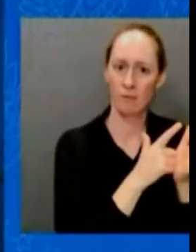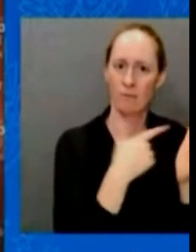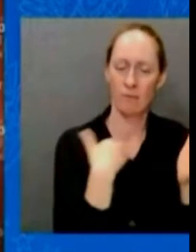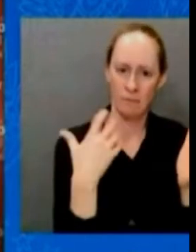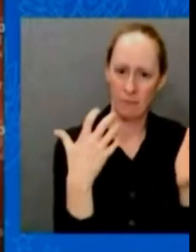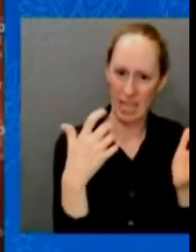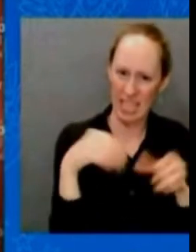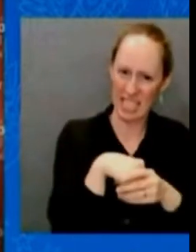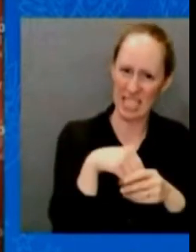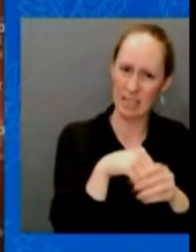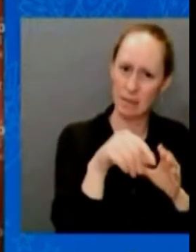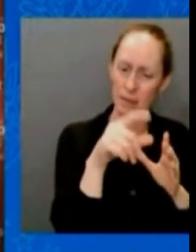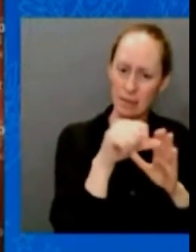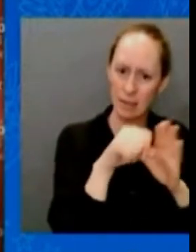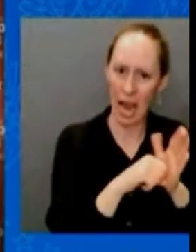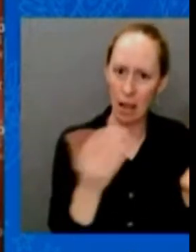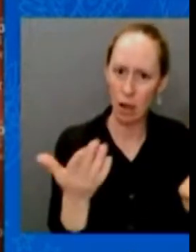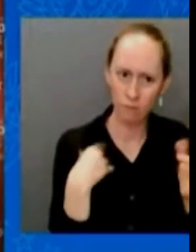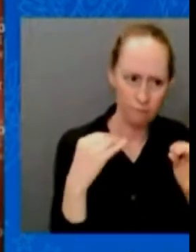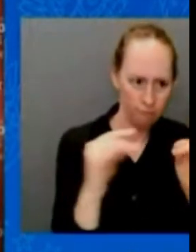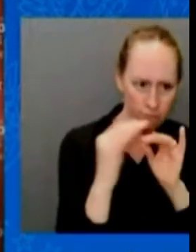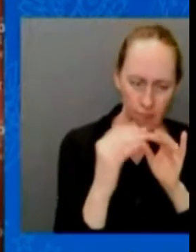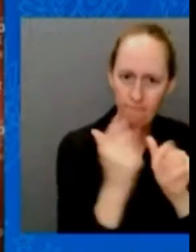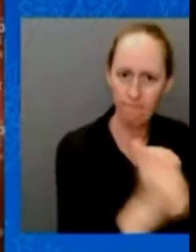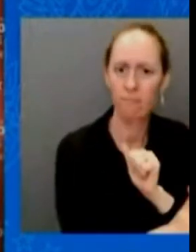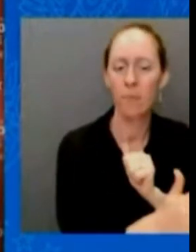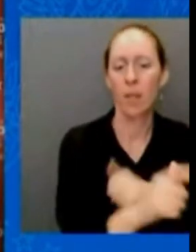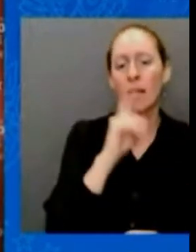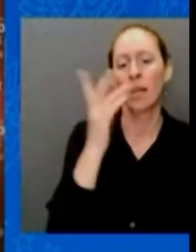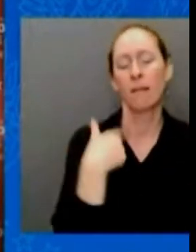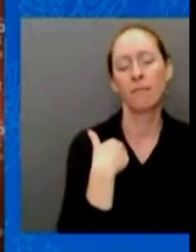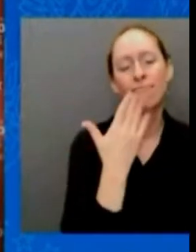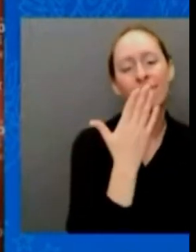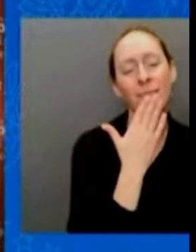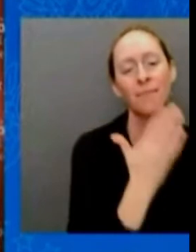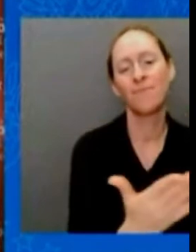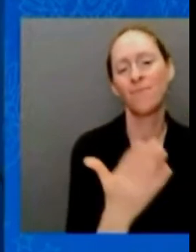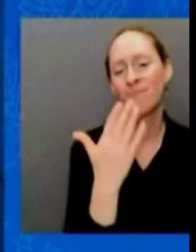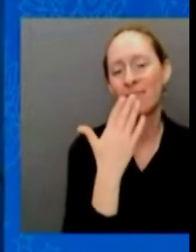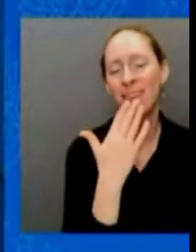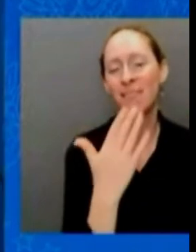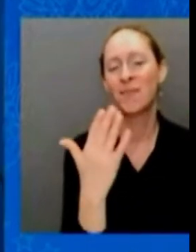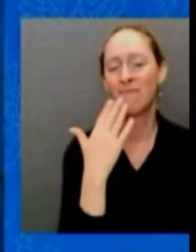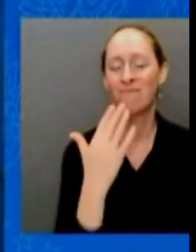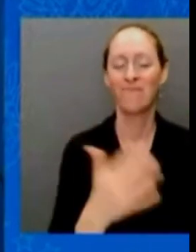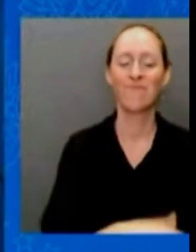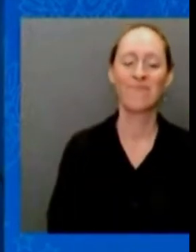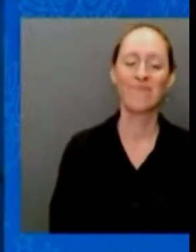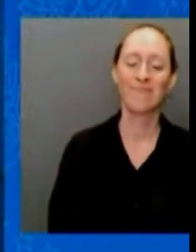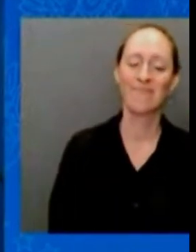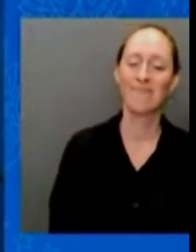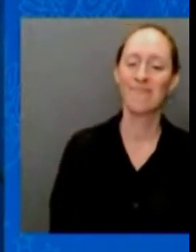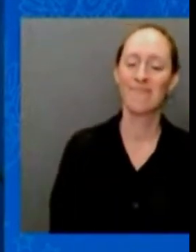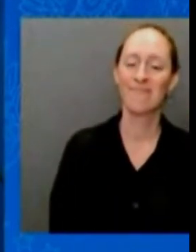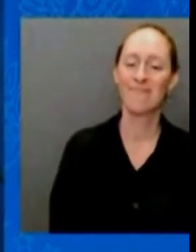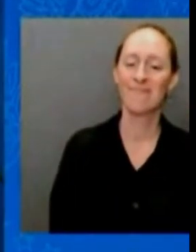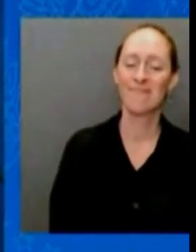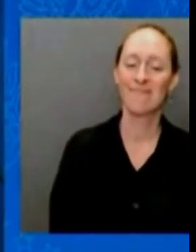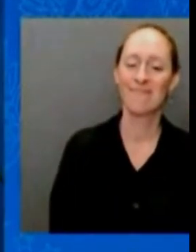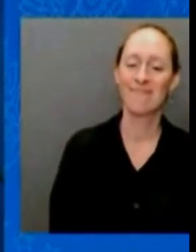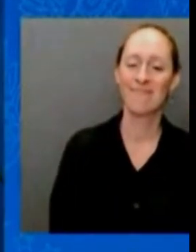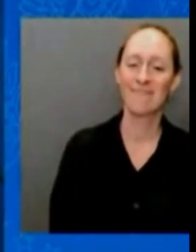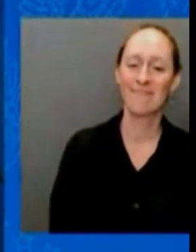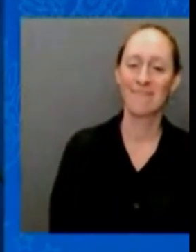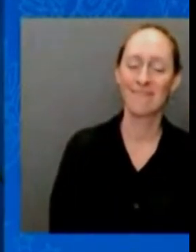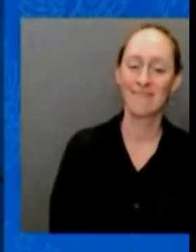Jeremy Cooney. I thank Majority Leader Andre Stewart-Cousins. I thank the Speaker, Carl Heastie, and everybody who stood up and says, "We can do this." Now, there were